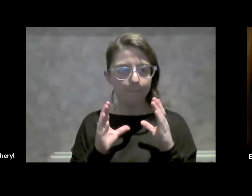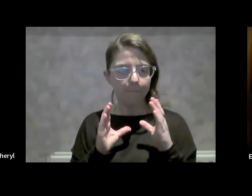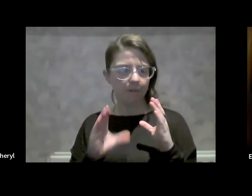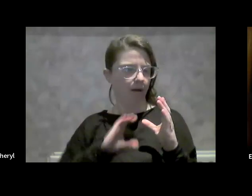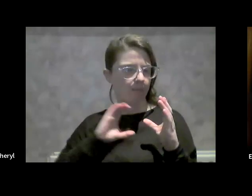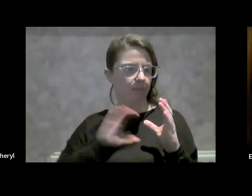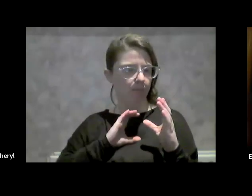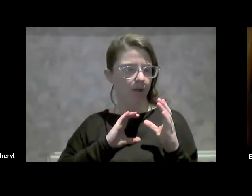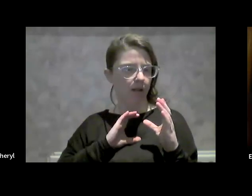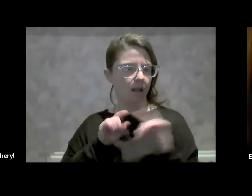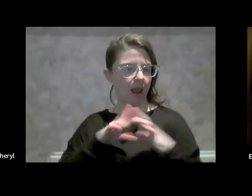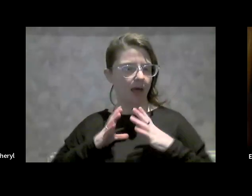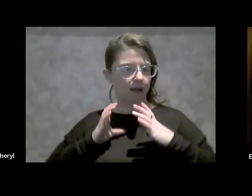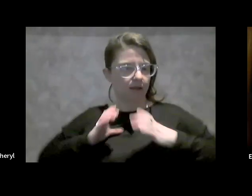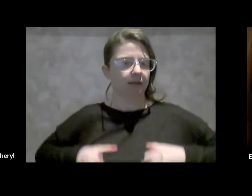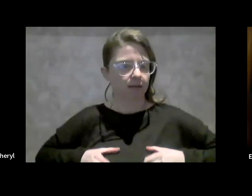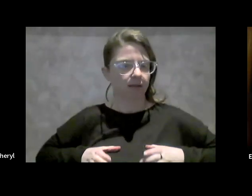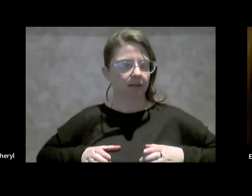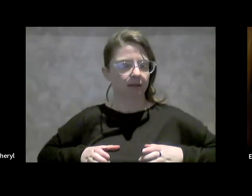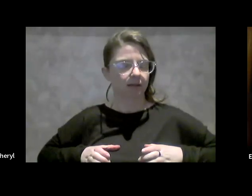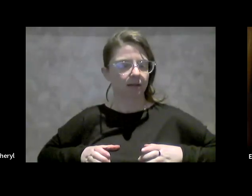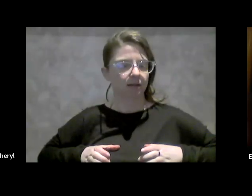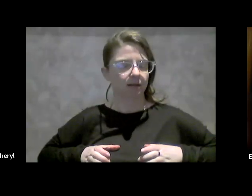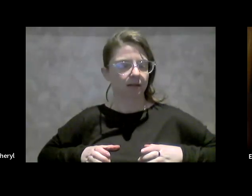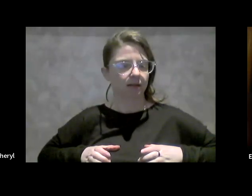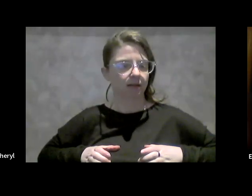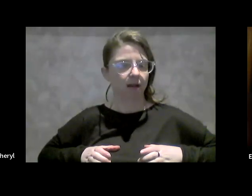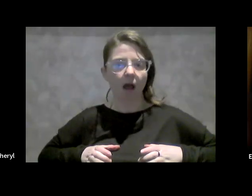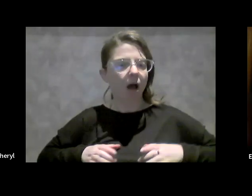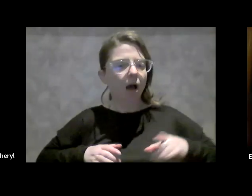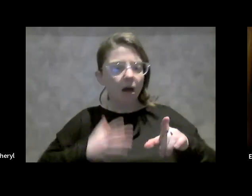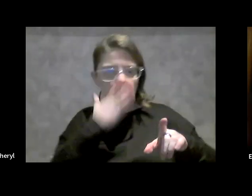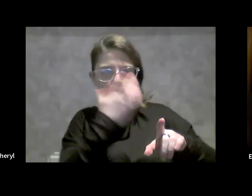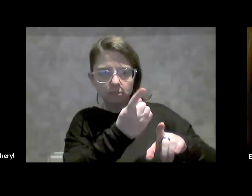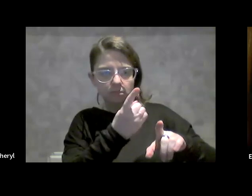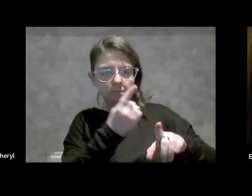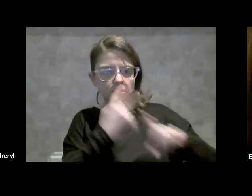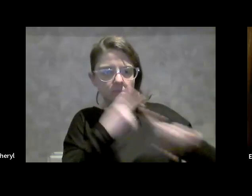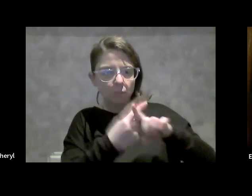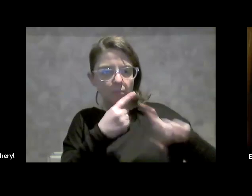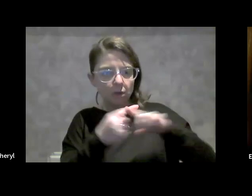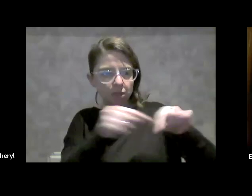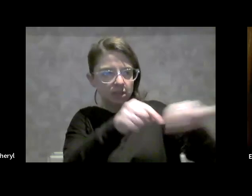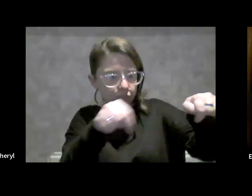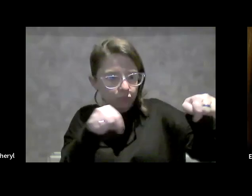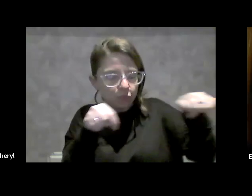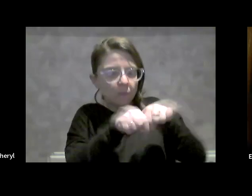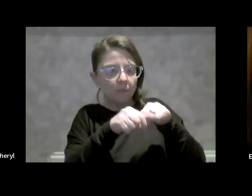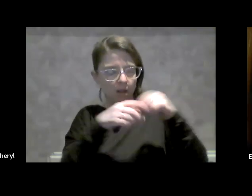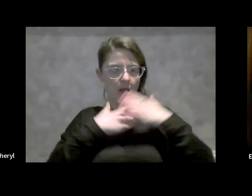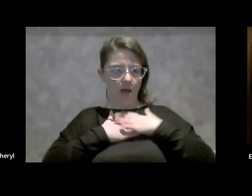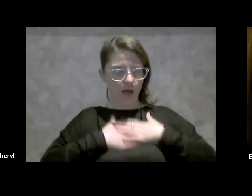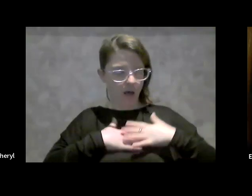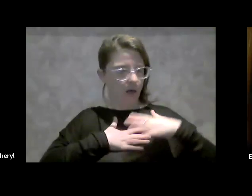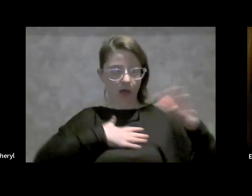own ribcage. A stranger is in an emergency room, their body flaring like a beacon. Tears prick their eyes